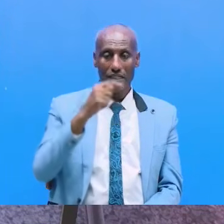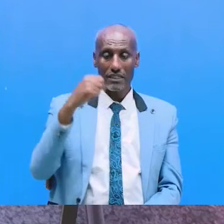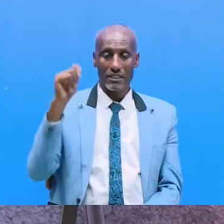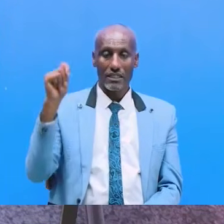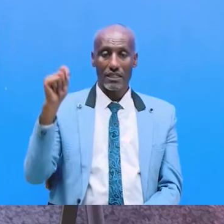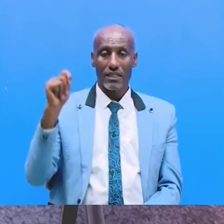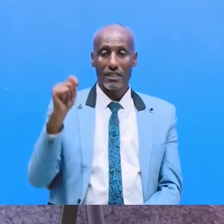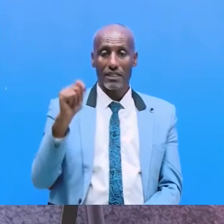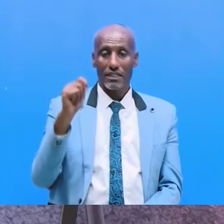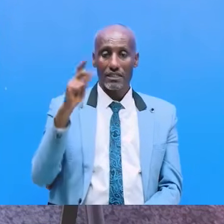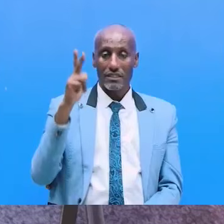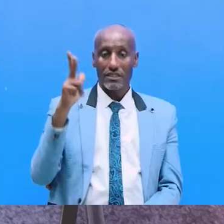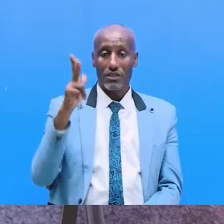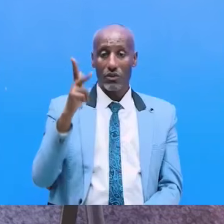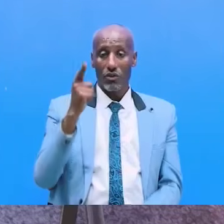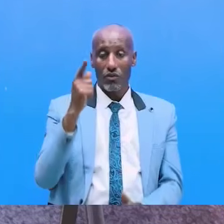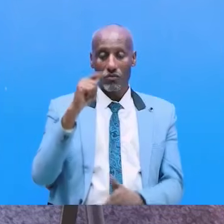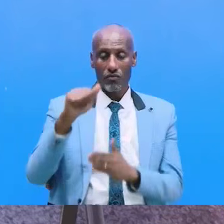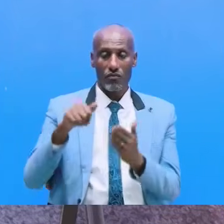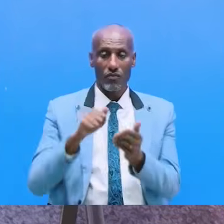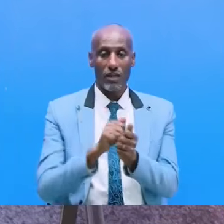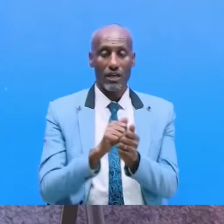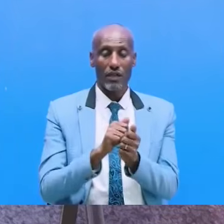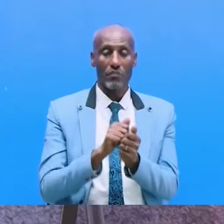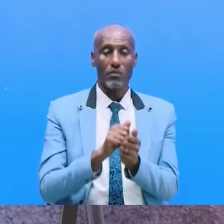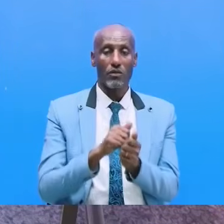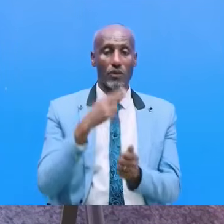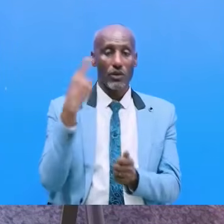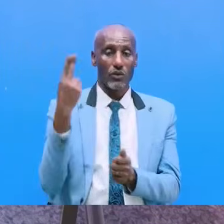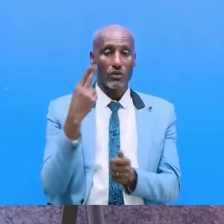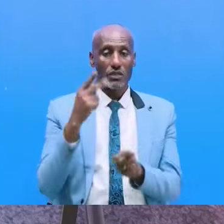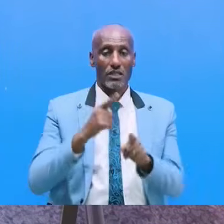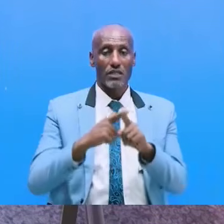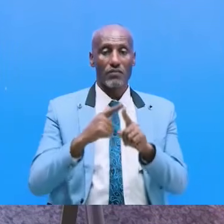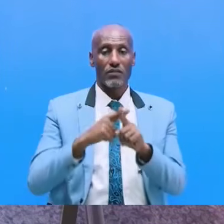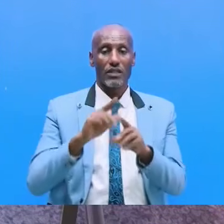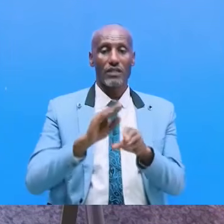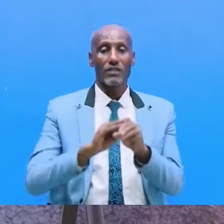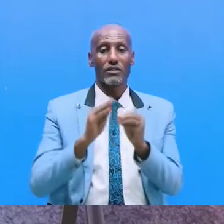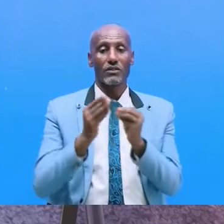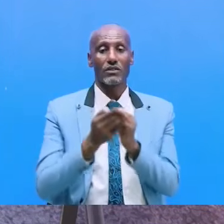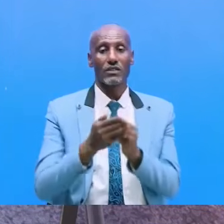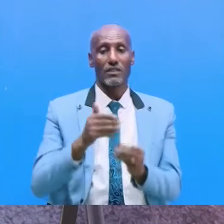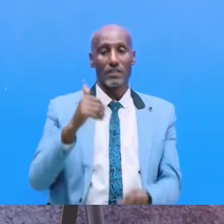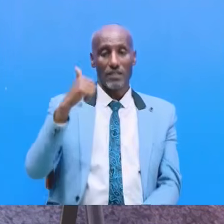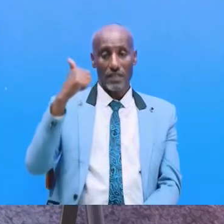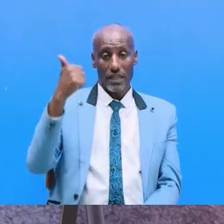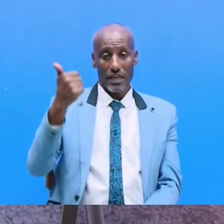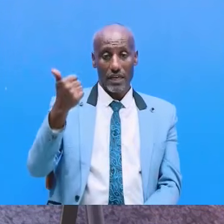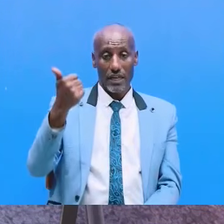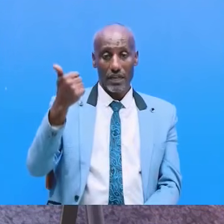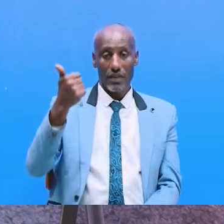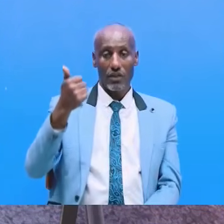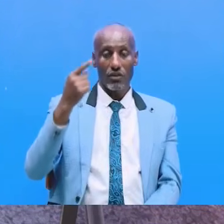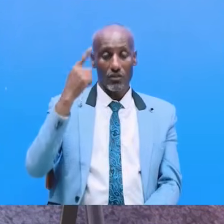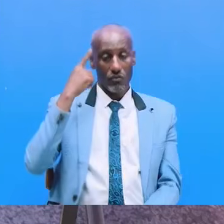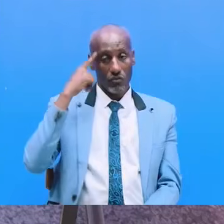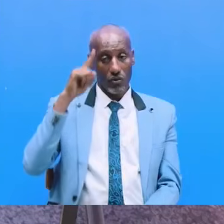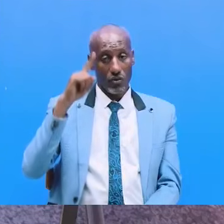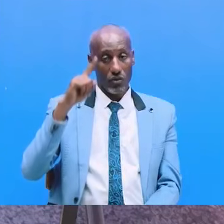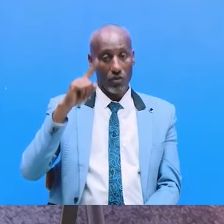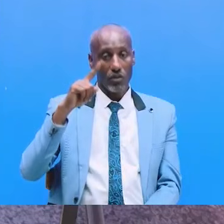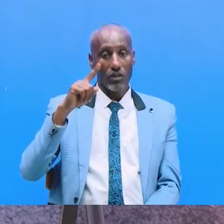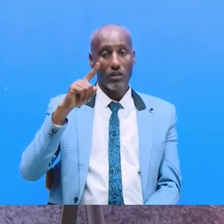of them we can use with different situation. When we come to A, we can use only the word which is start